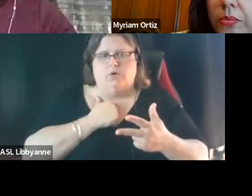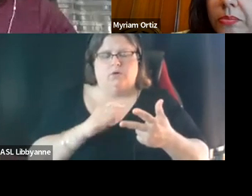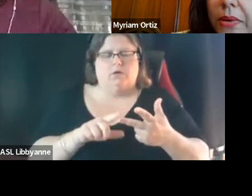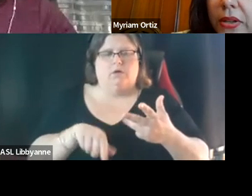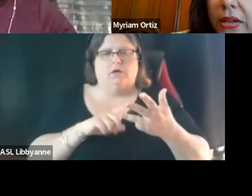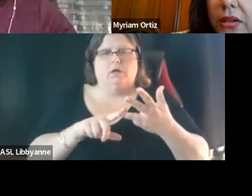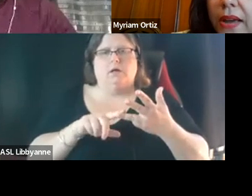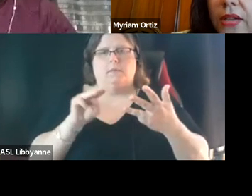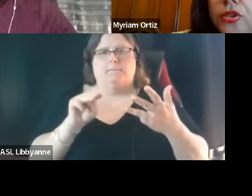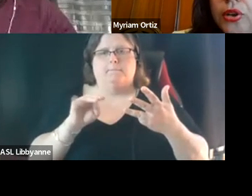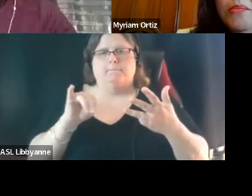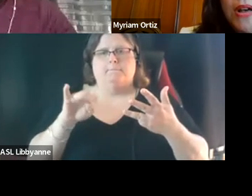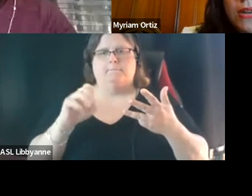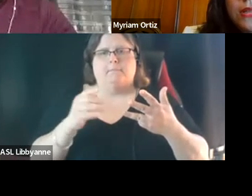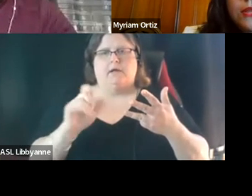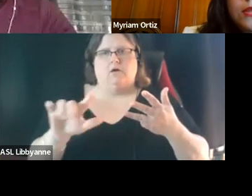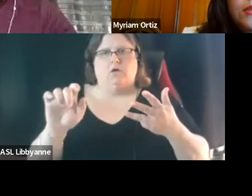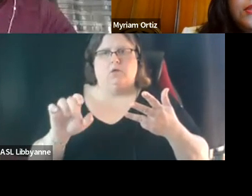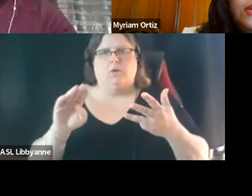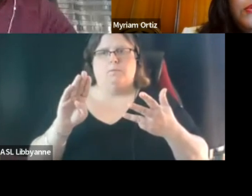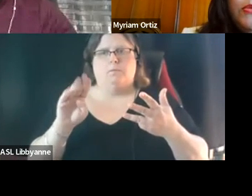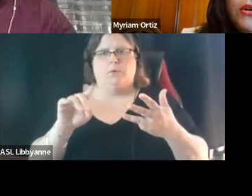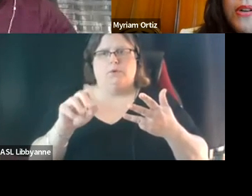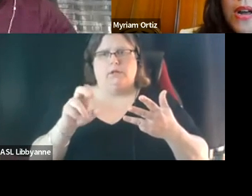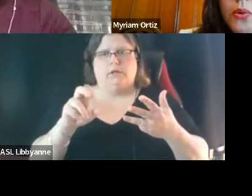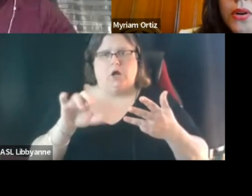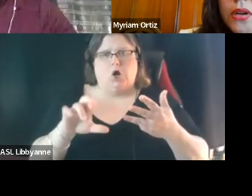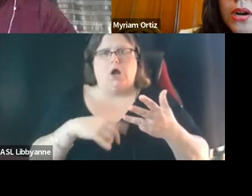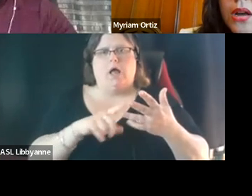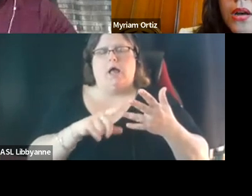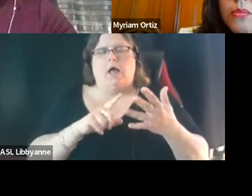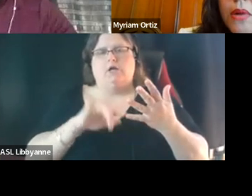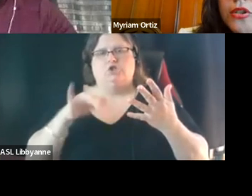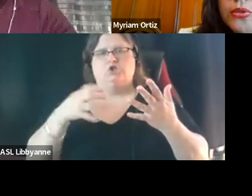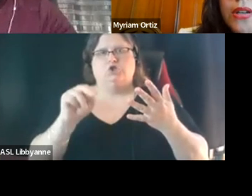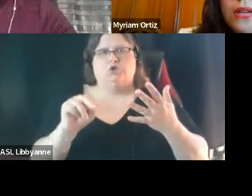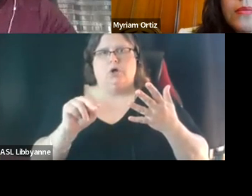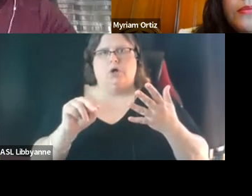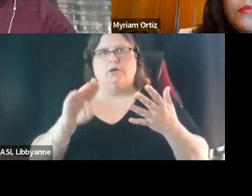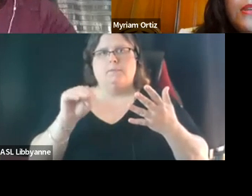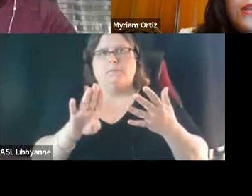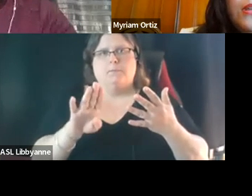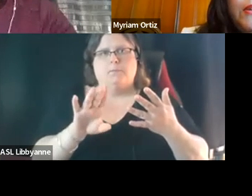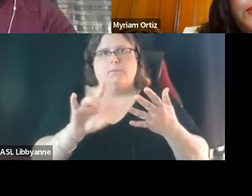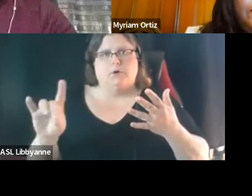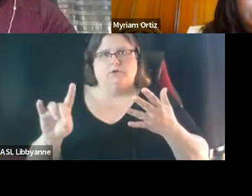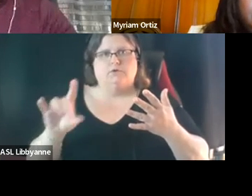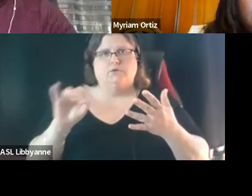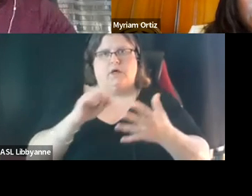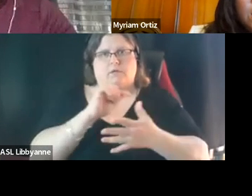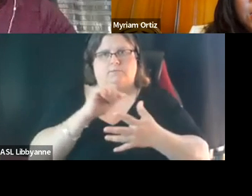Michael Bollier, and John Mudd. So we will go in that order. Marjorie,